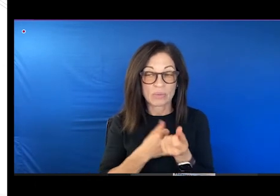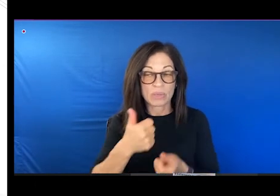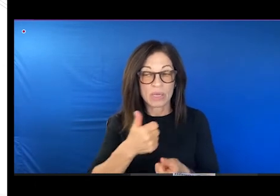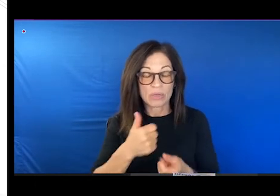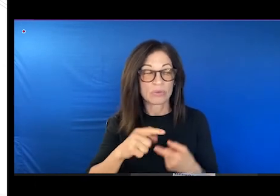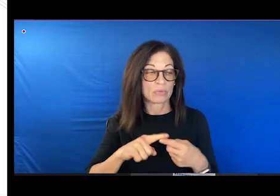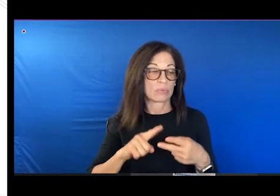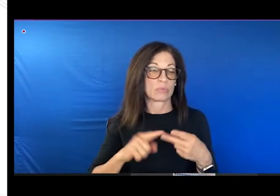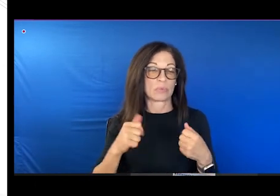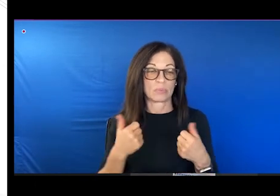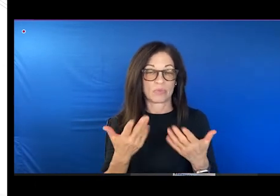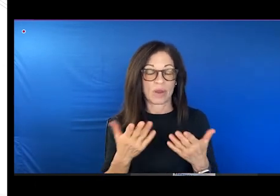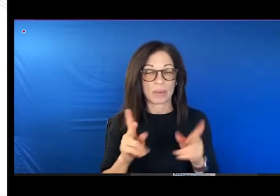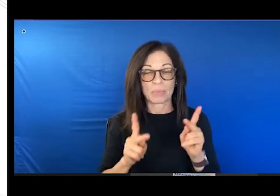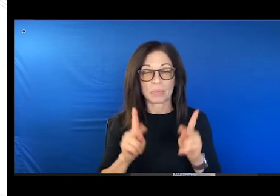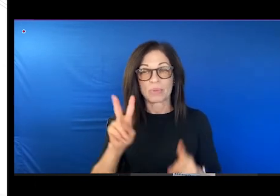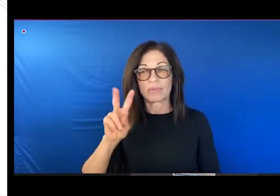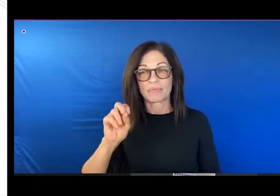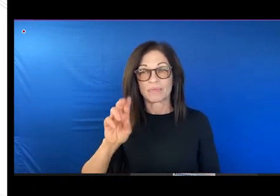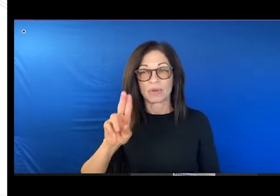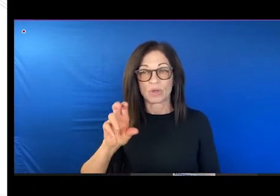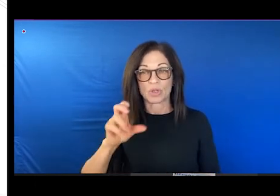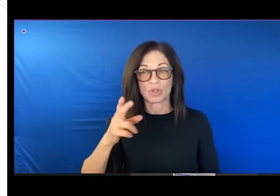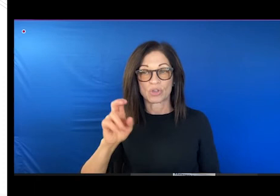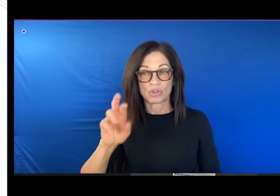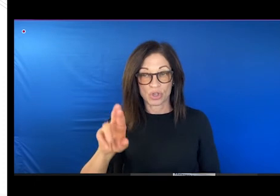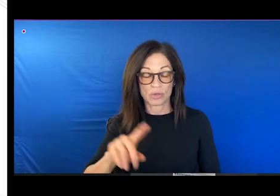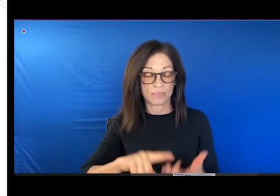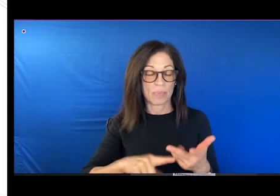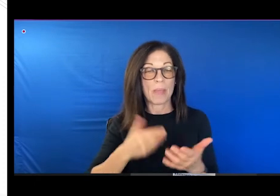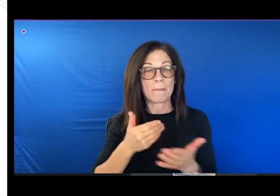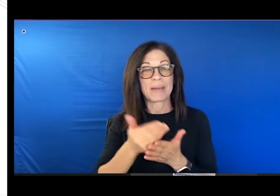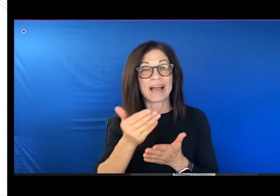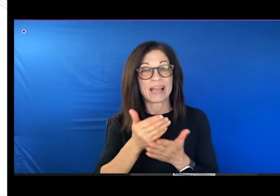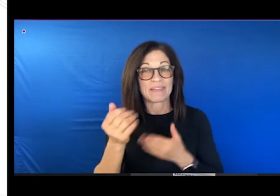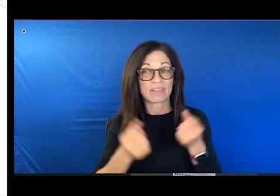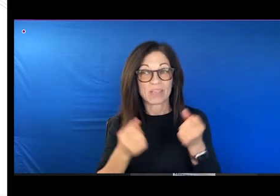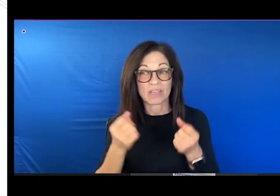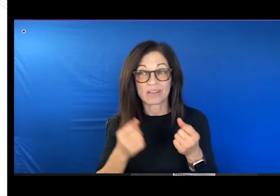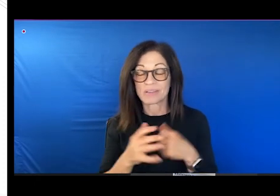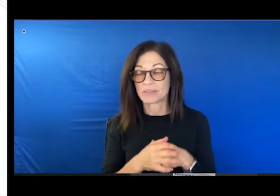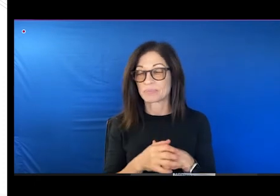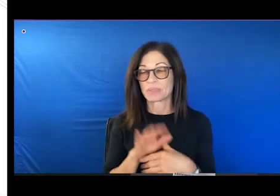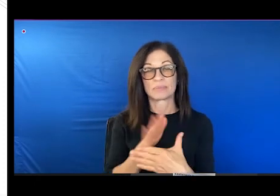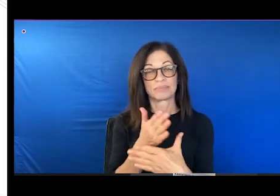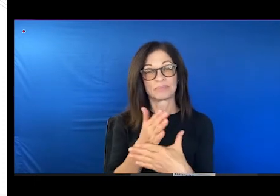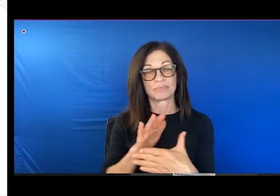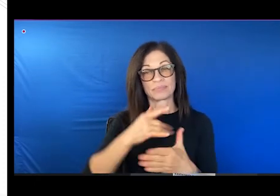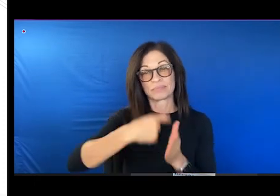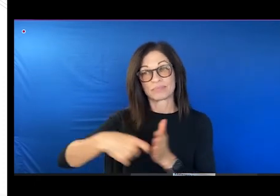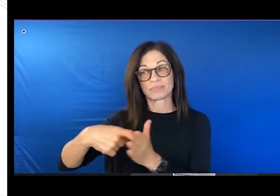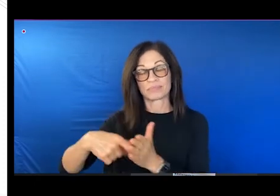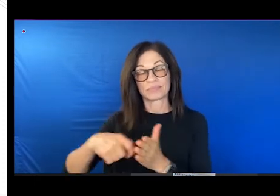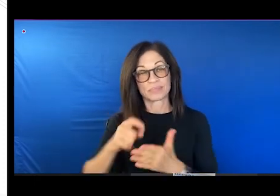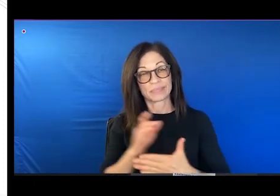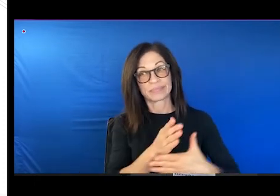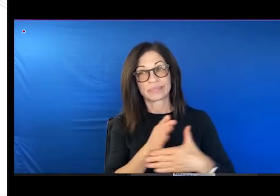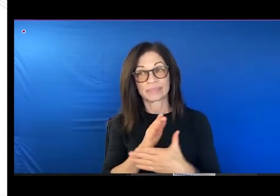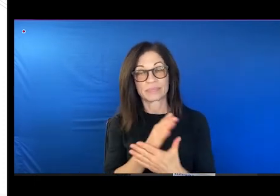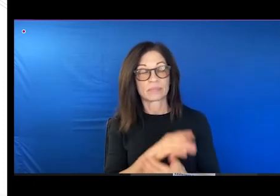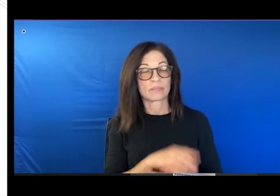by funding transportation, giving people vouchers, buying vehicles,